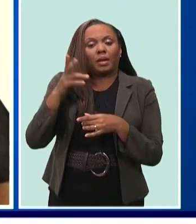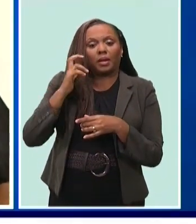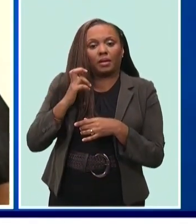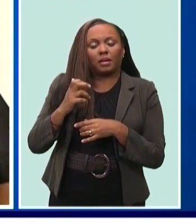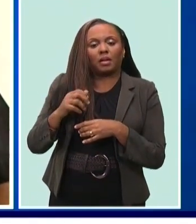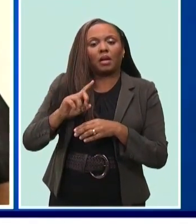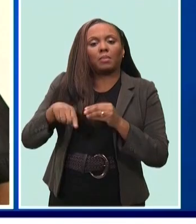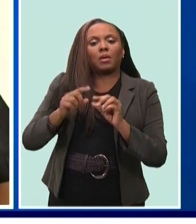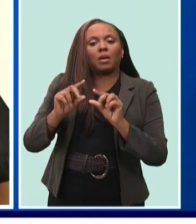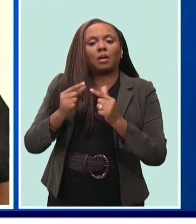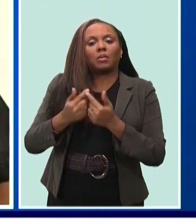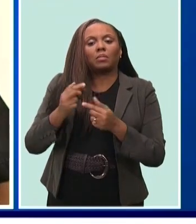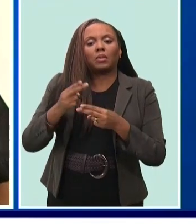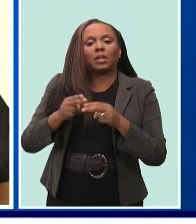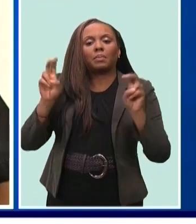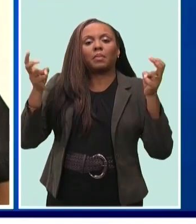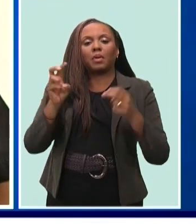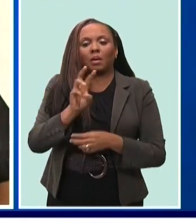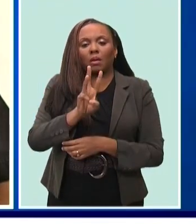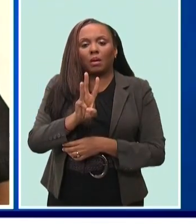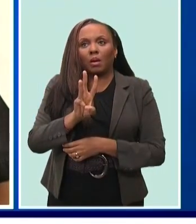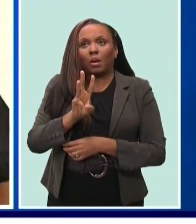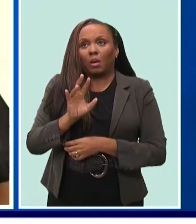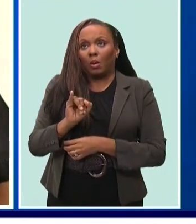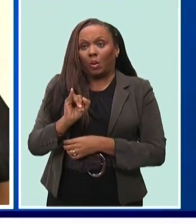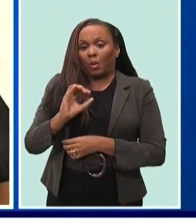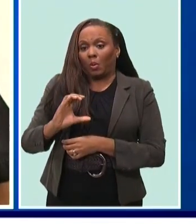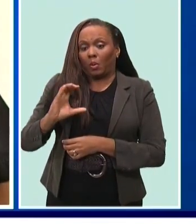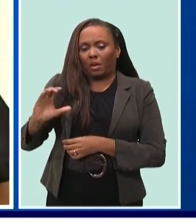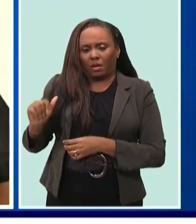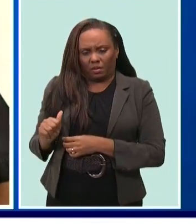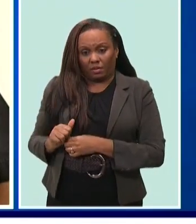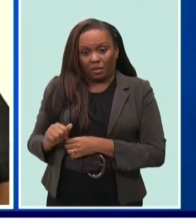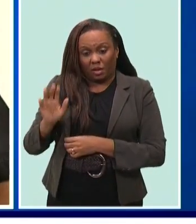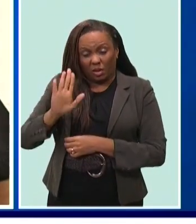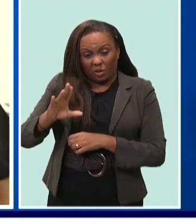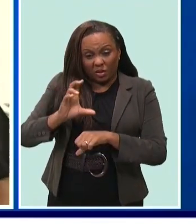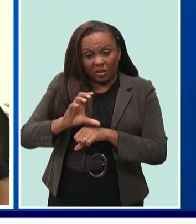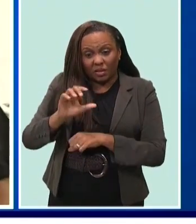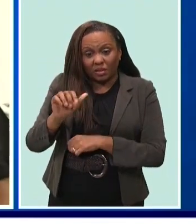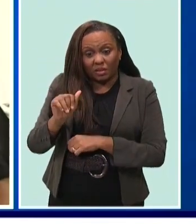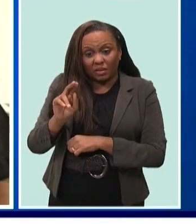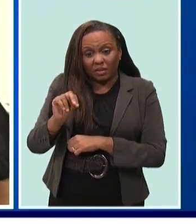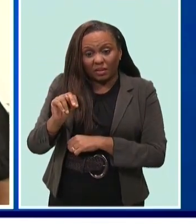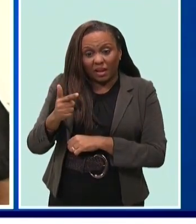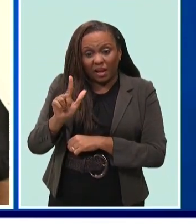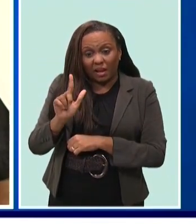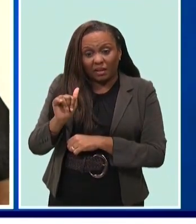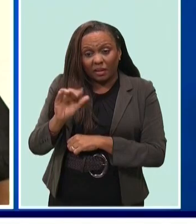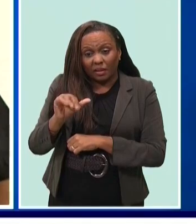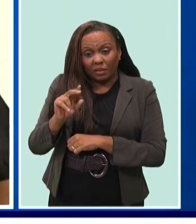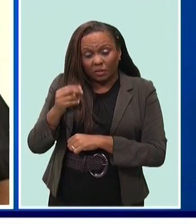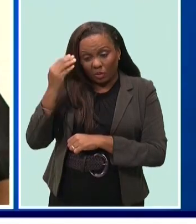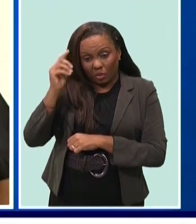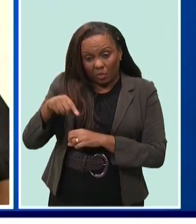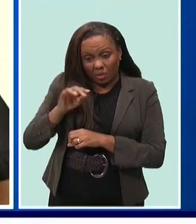sit, is the Anglican Church aware of these religions and movements in Barbados? I believe